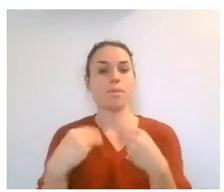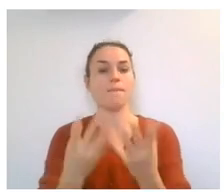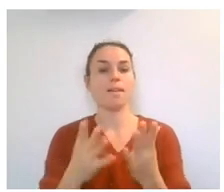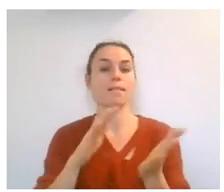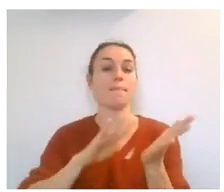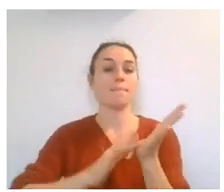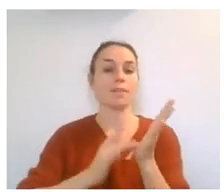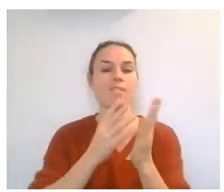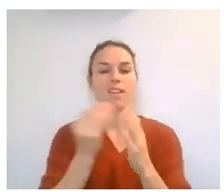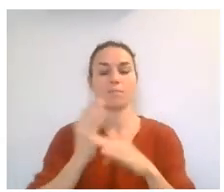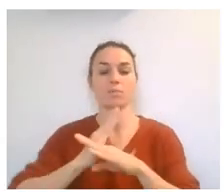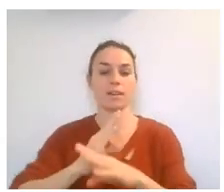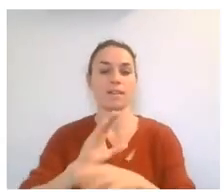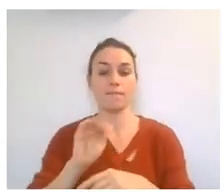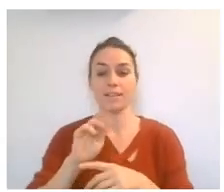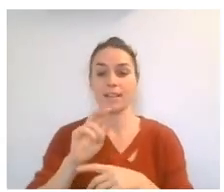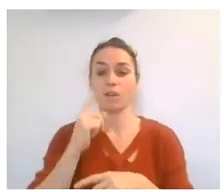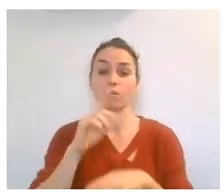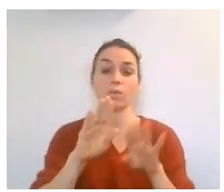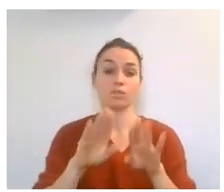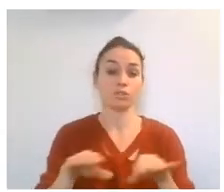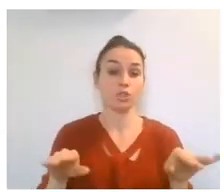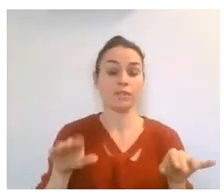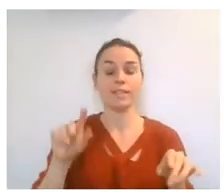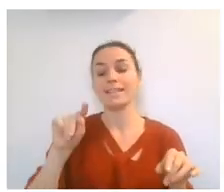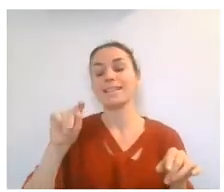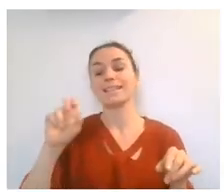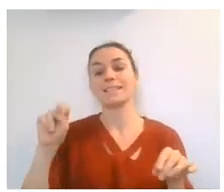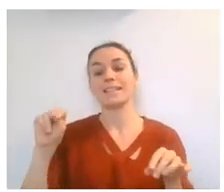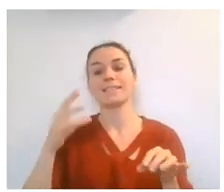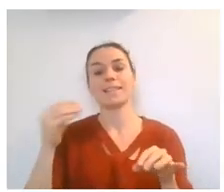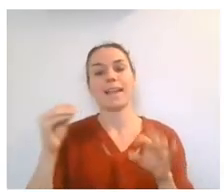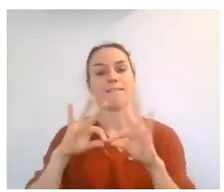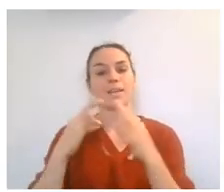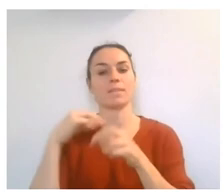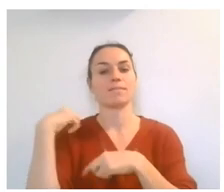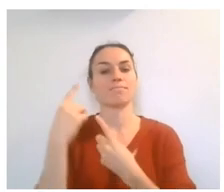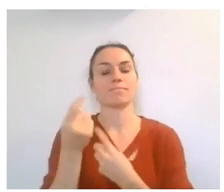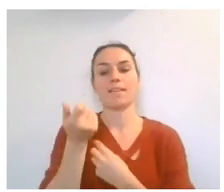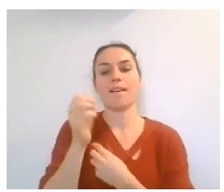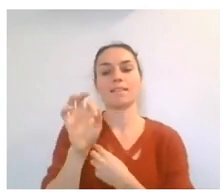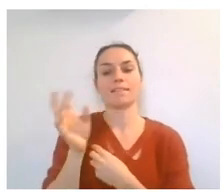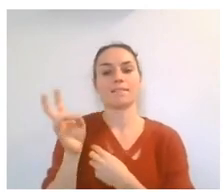children, teens, and families since 1979,